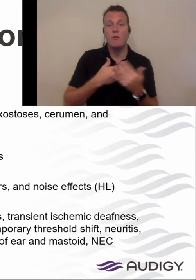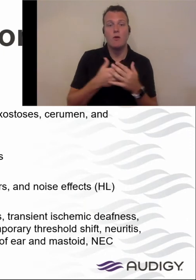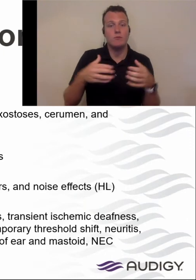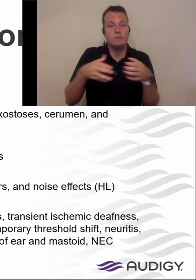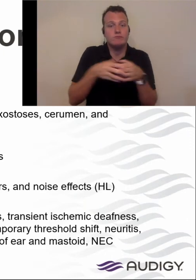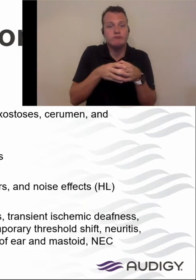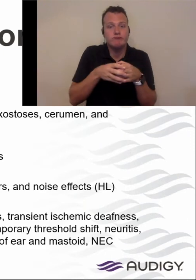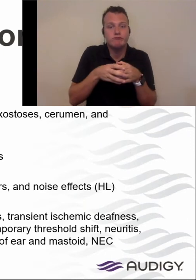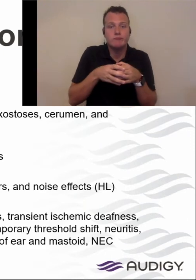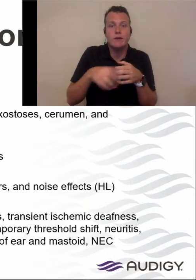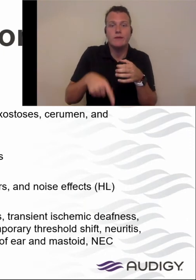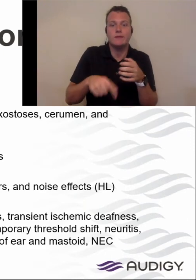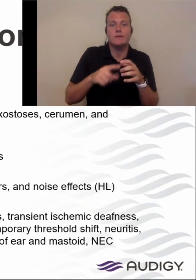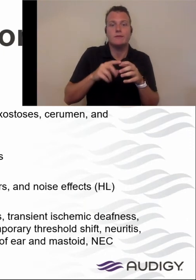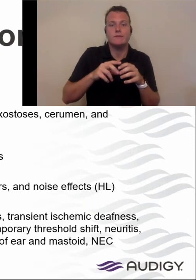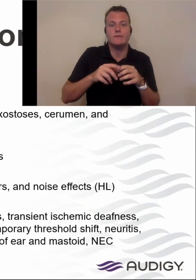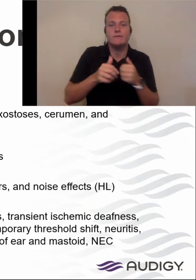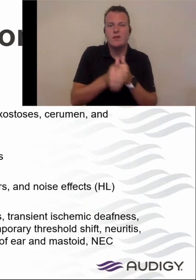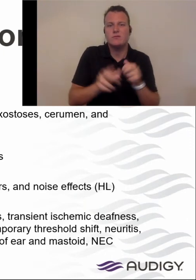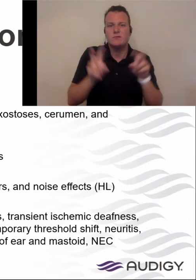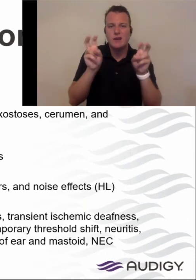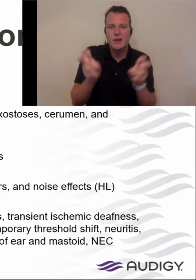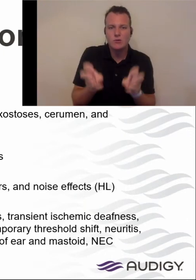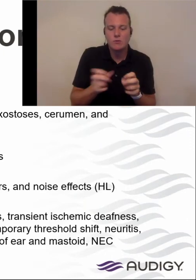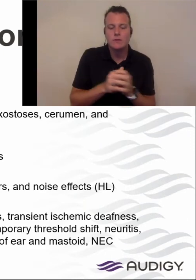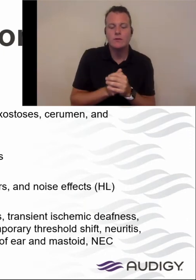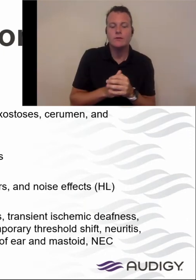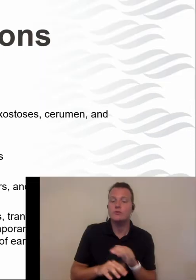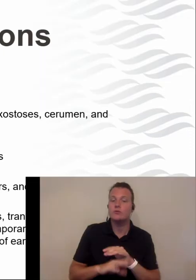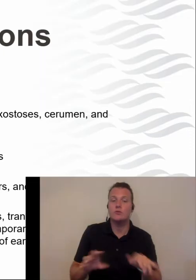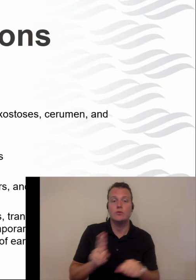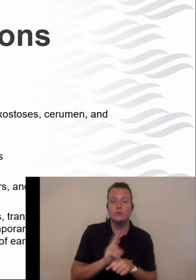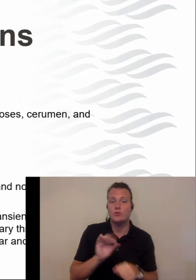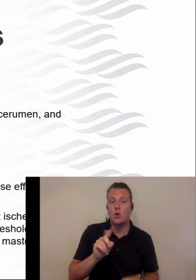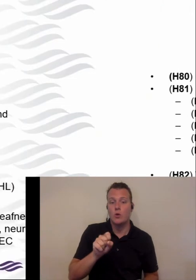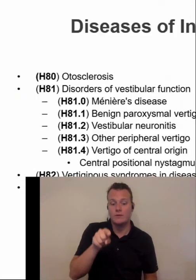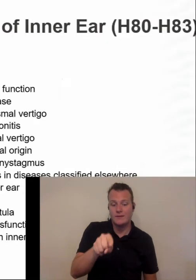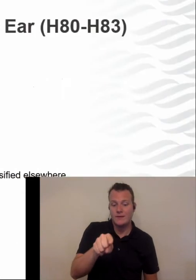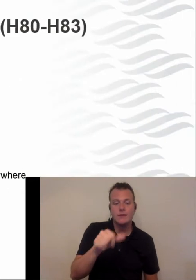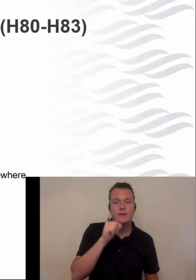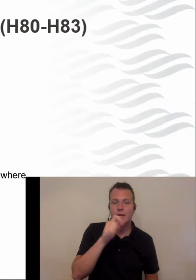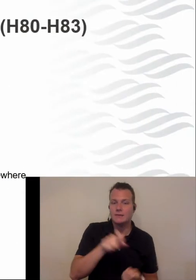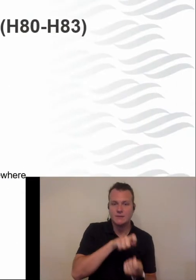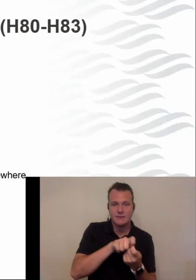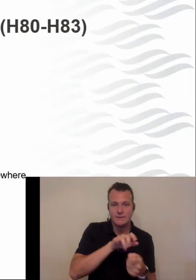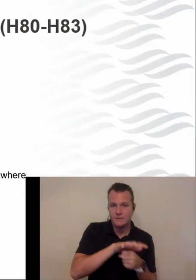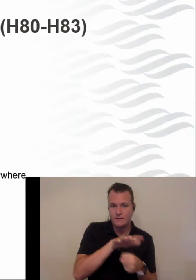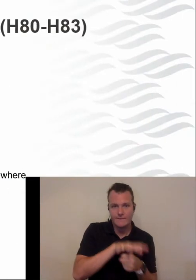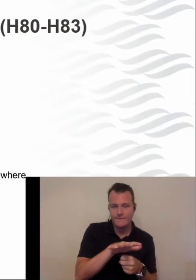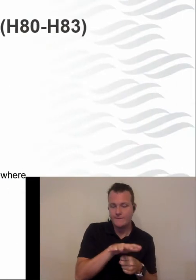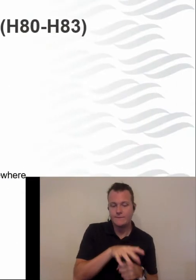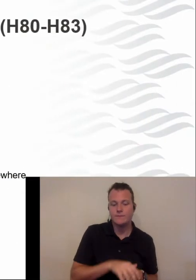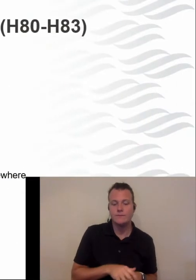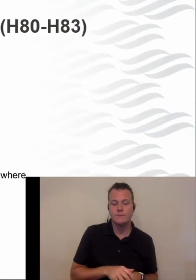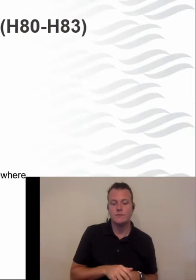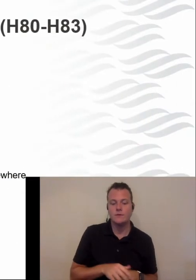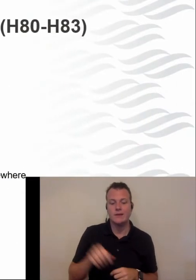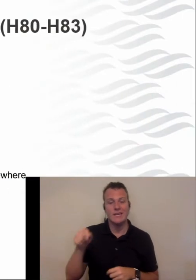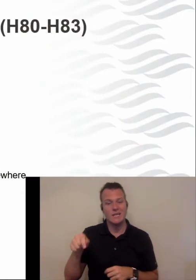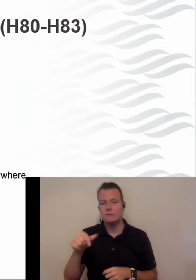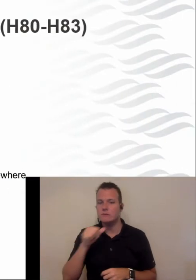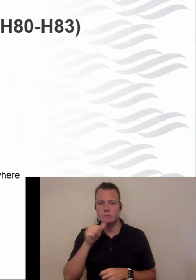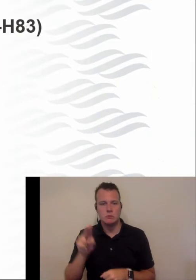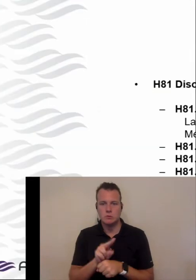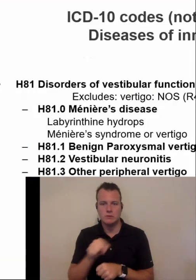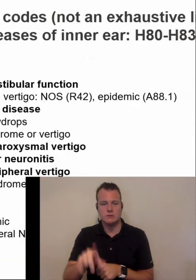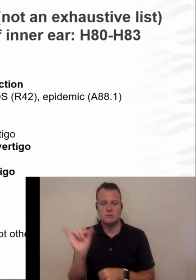by category. You do not want to use the codes that you see listed there because they're not specific enough, nor here, but